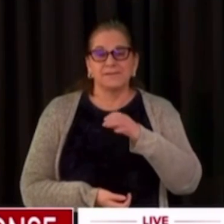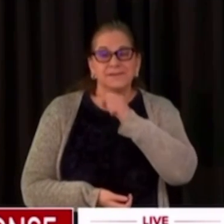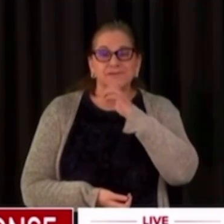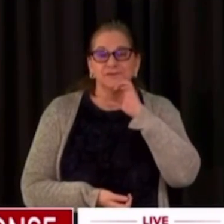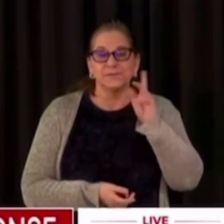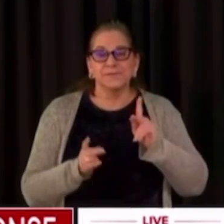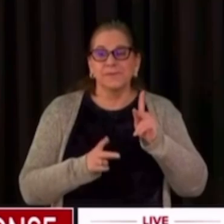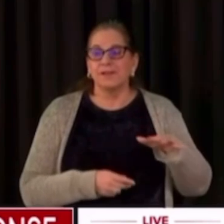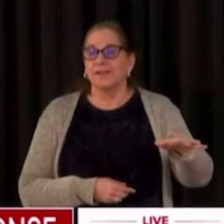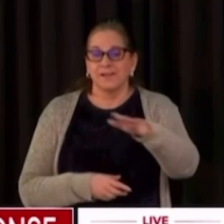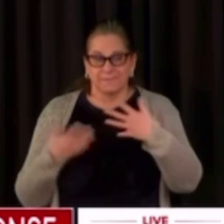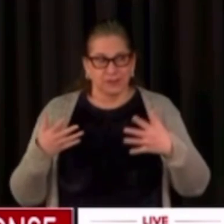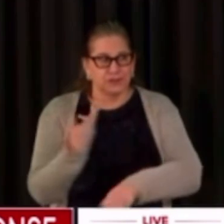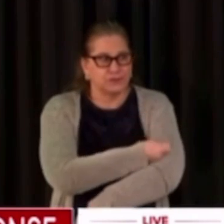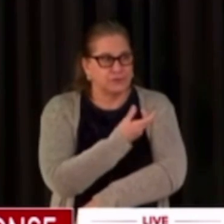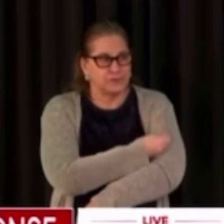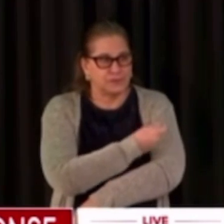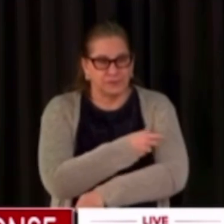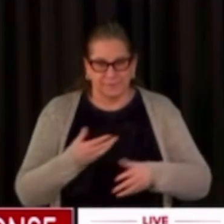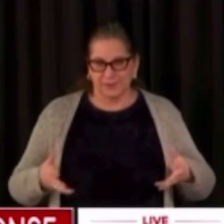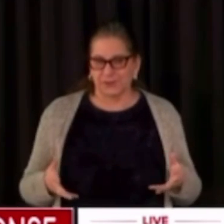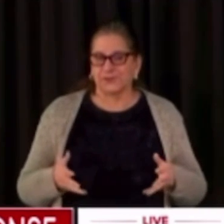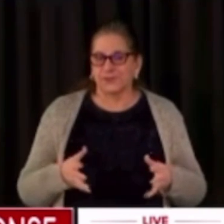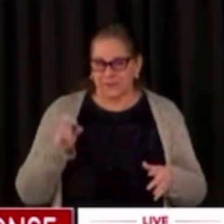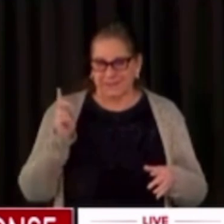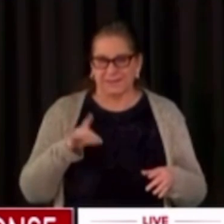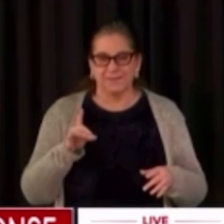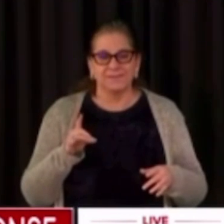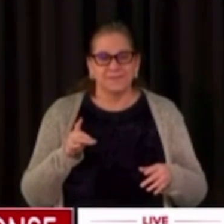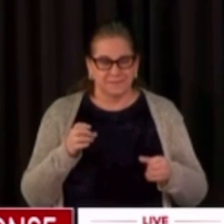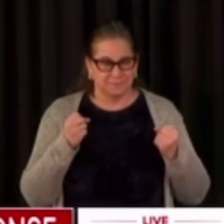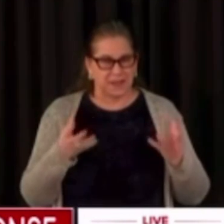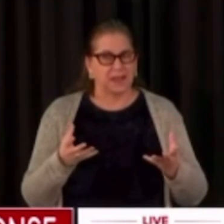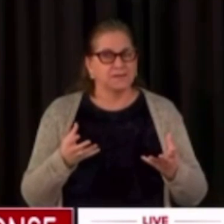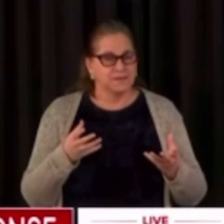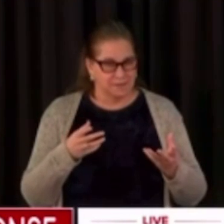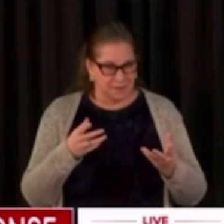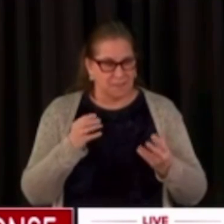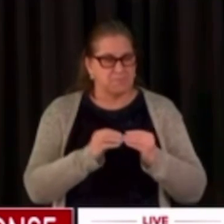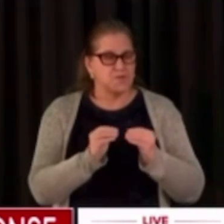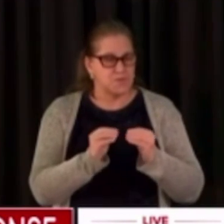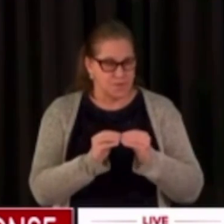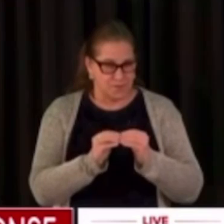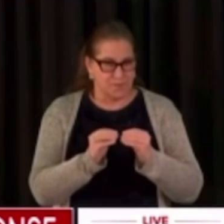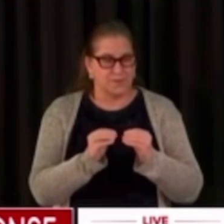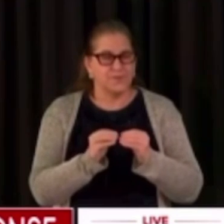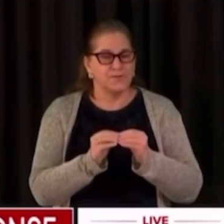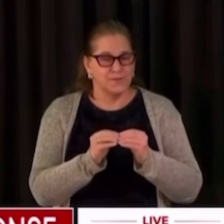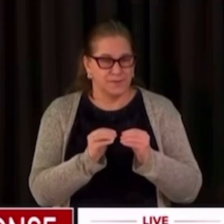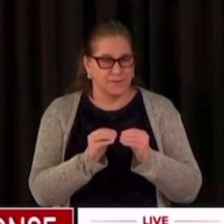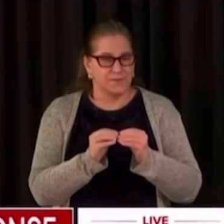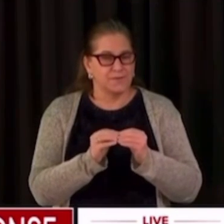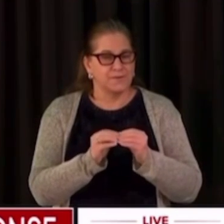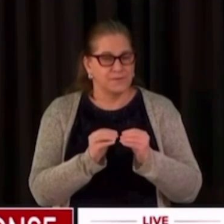been vaccinated. We have quite a few people in our community who wanted to share with